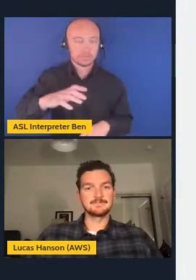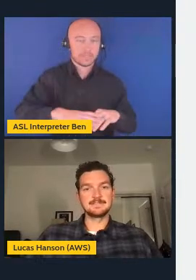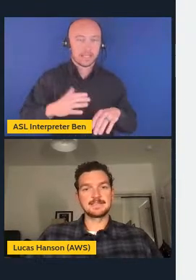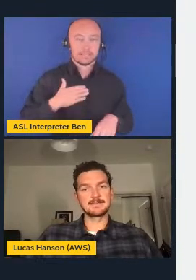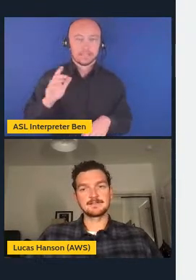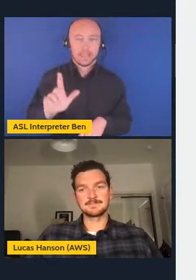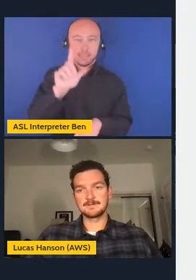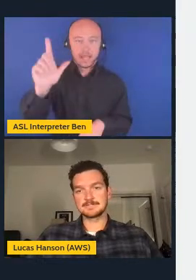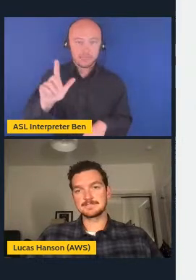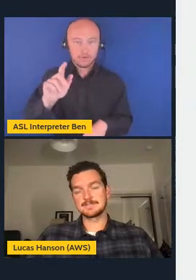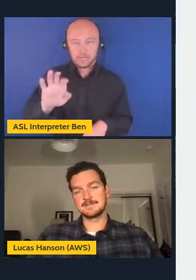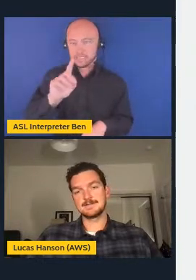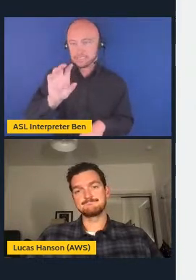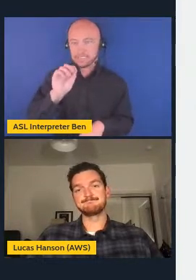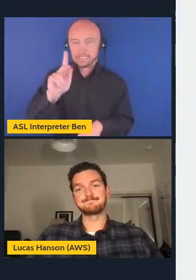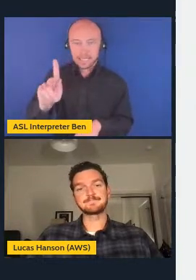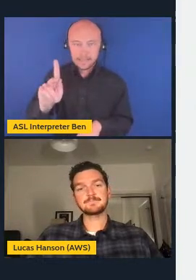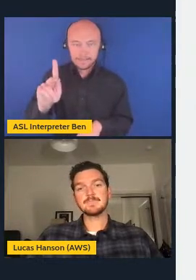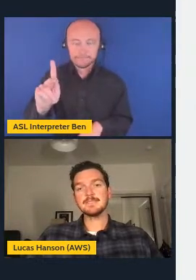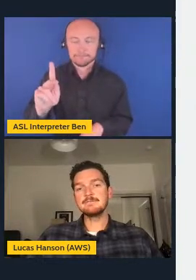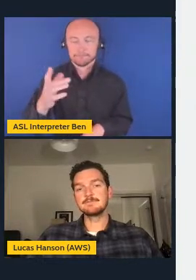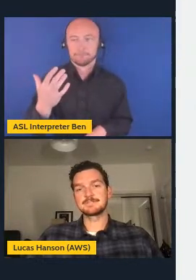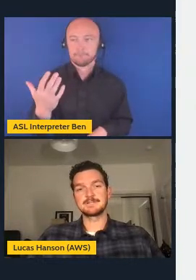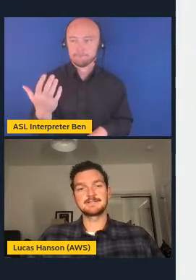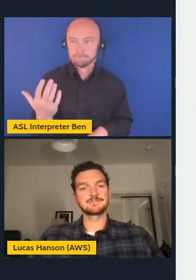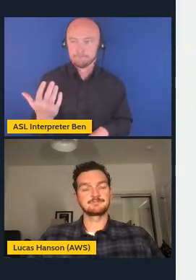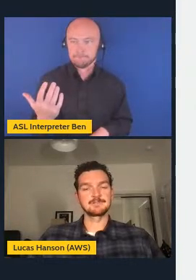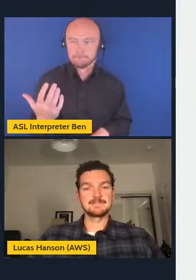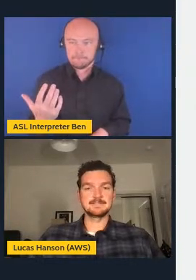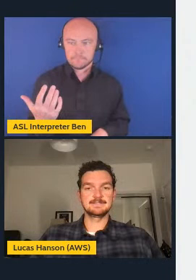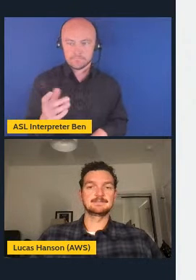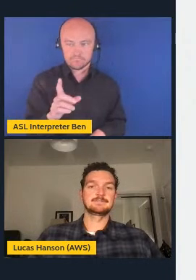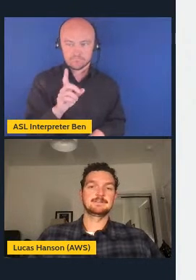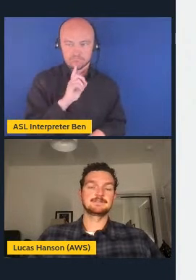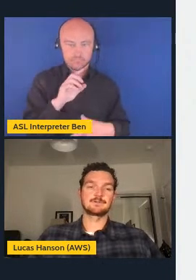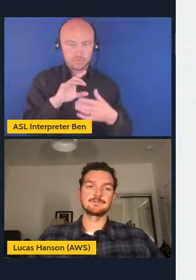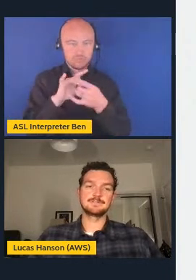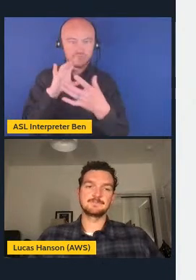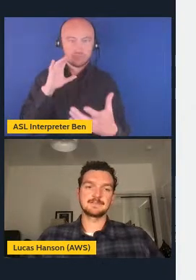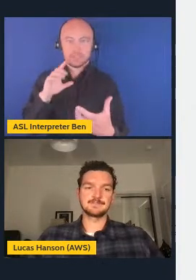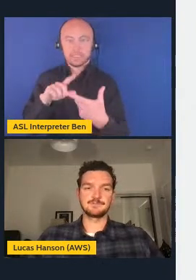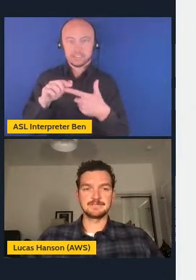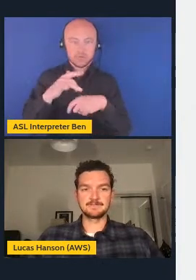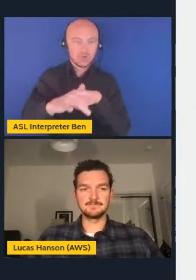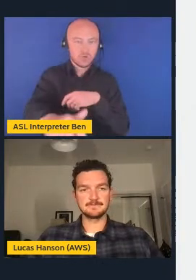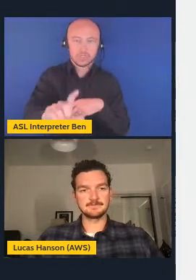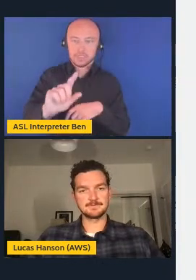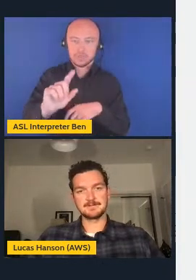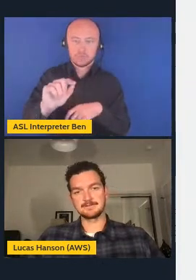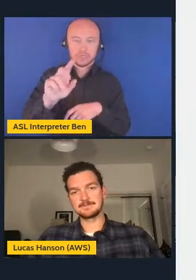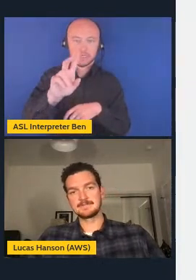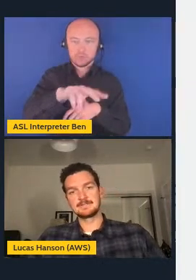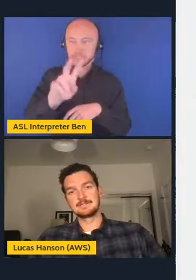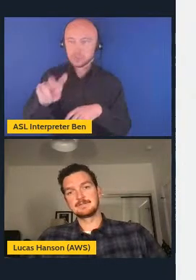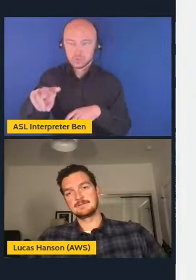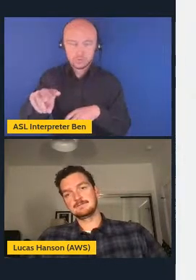library of CDK constructs. It was initially released in early 2022, so it's